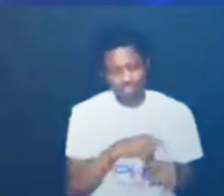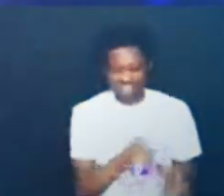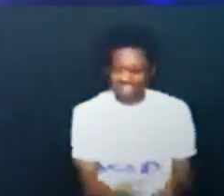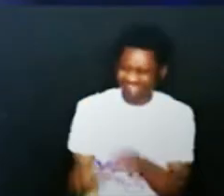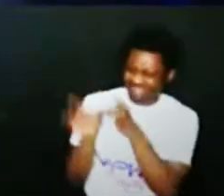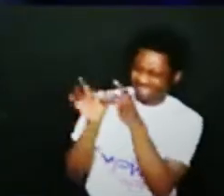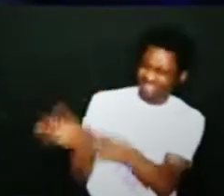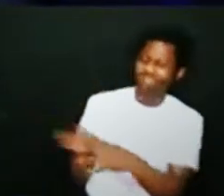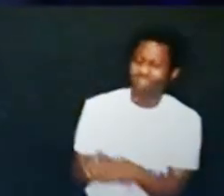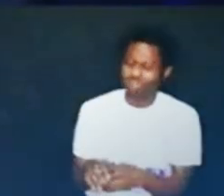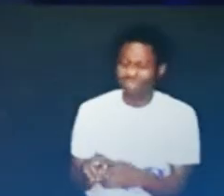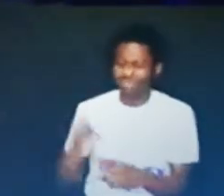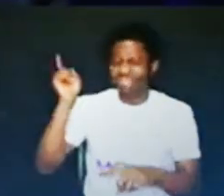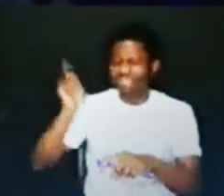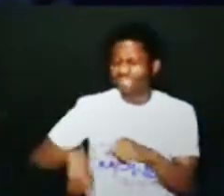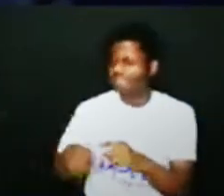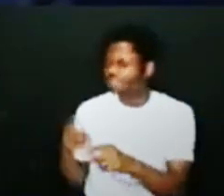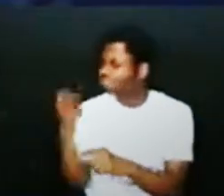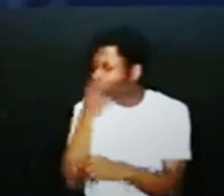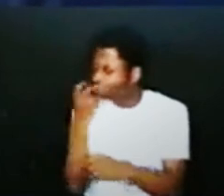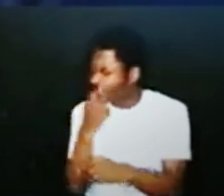him.